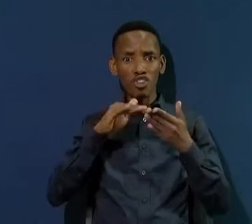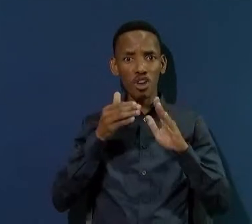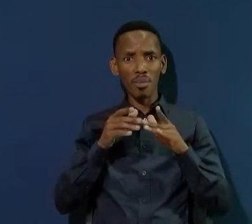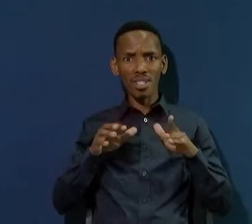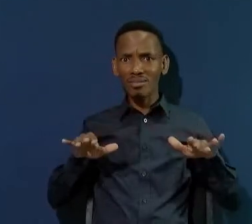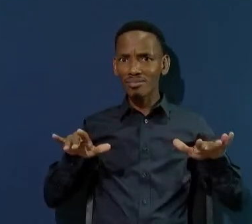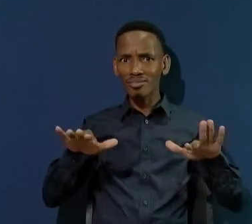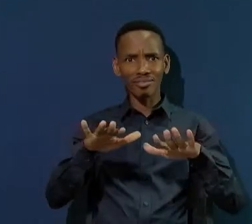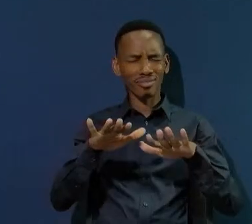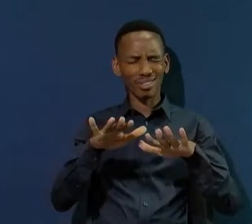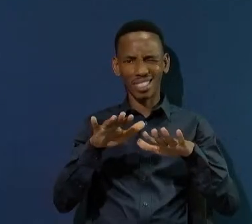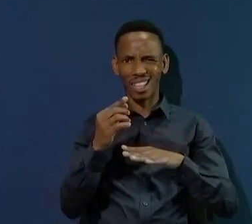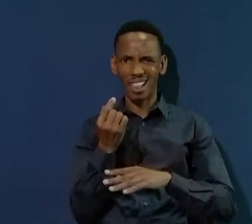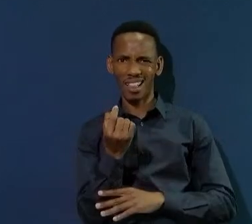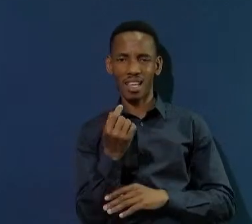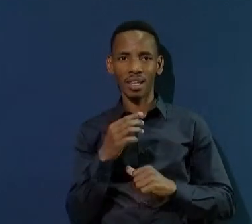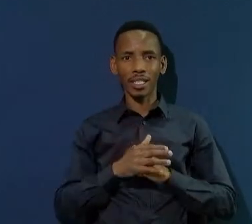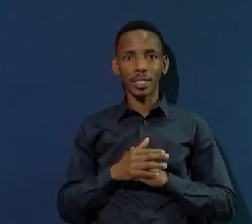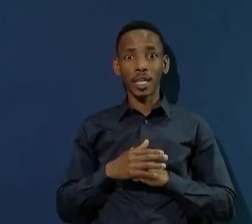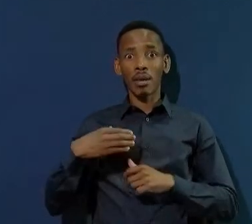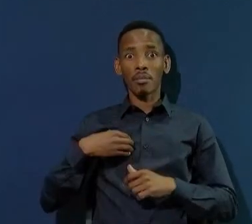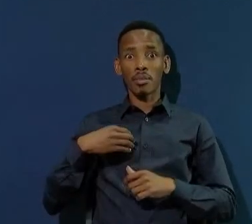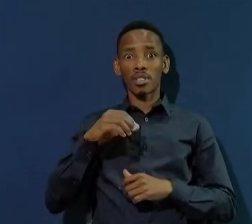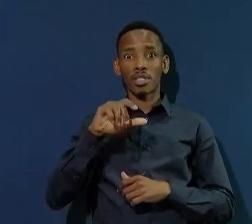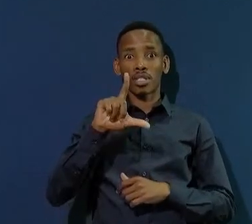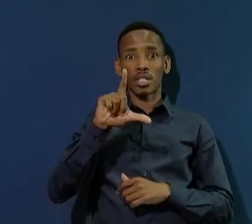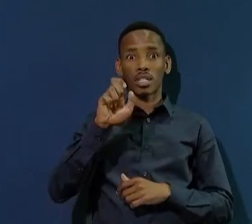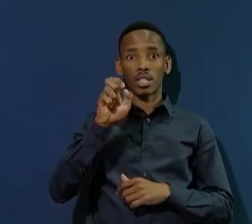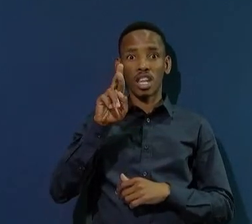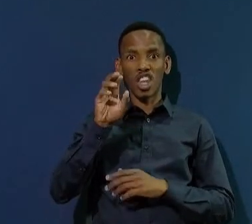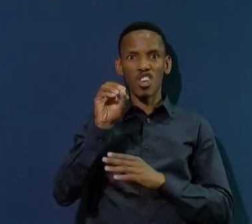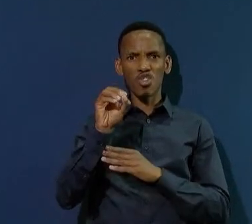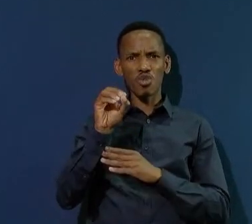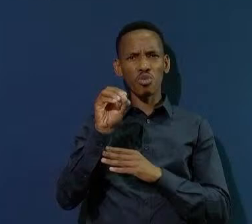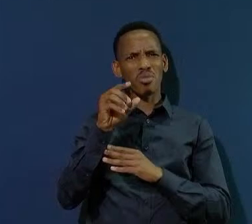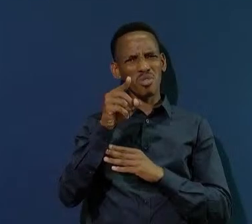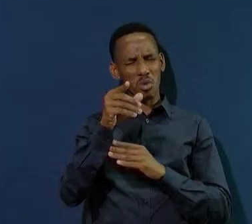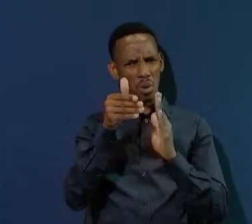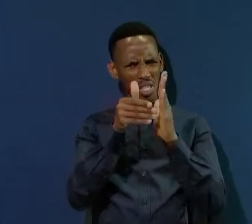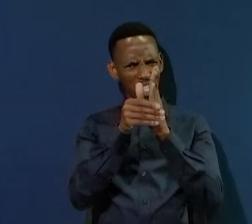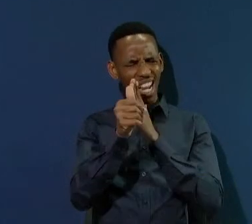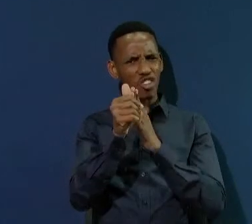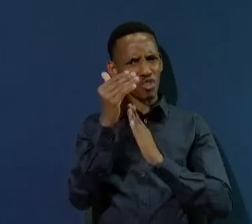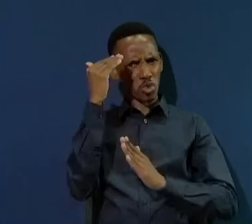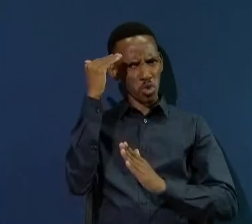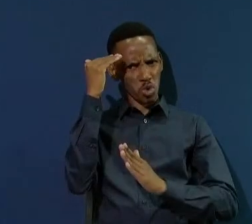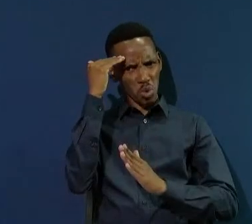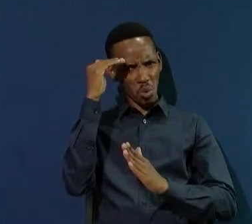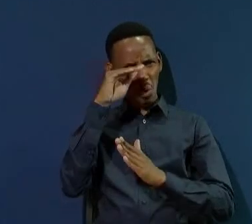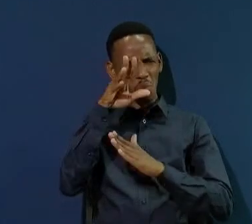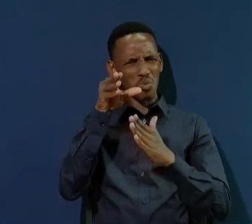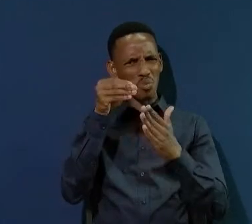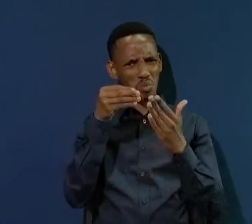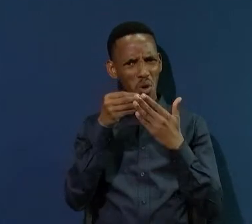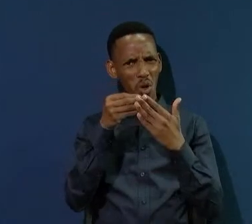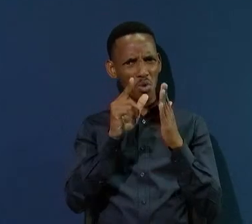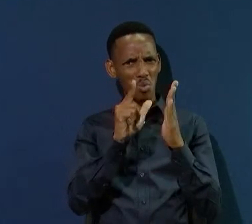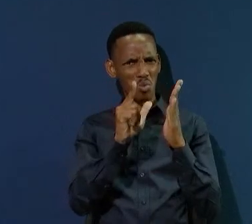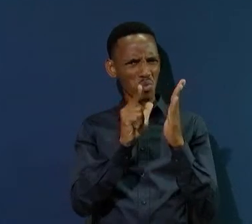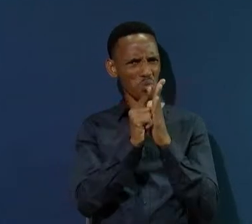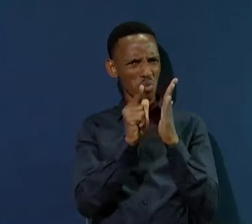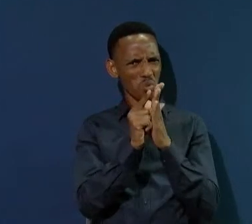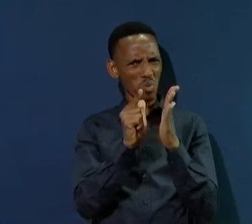ignorance. Me Raliru, are you politically literate? Okay, tlhalosa ntlha yone